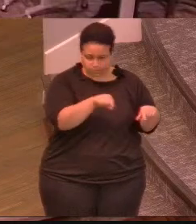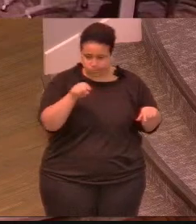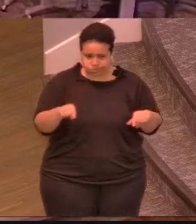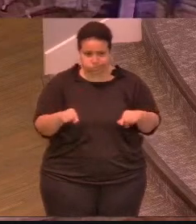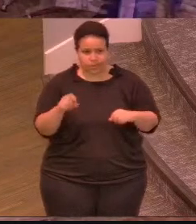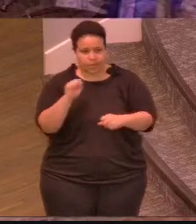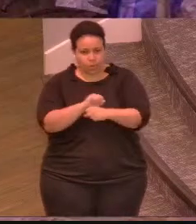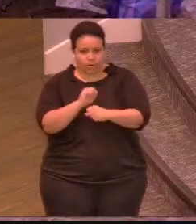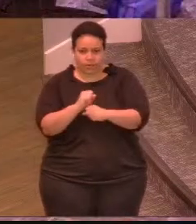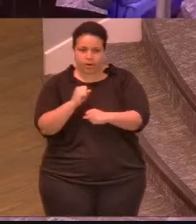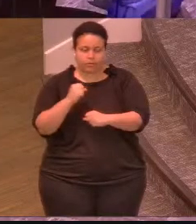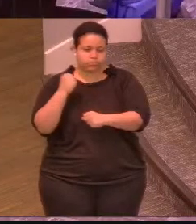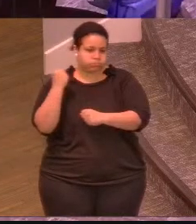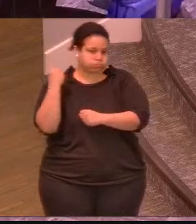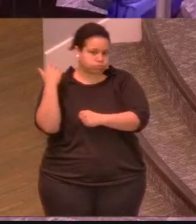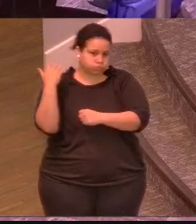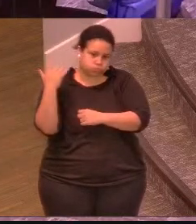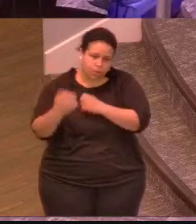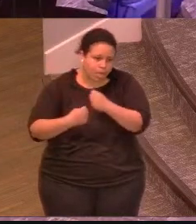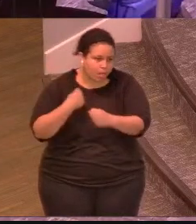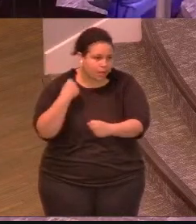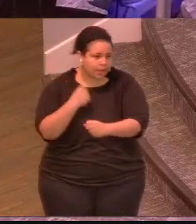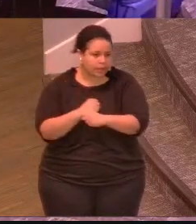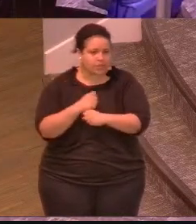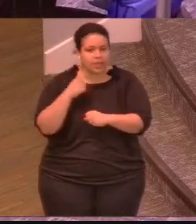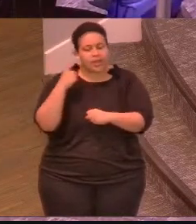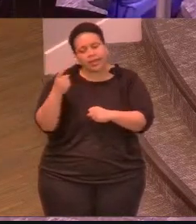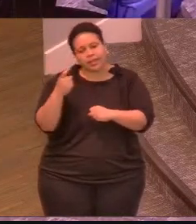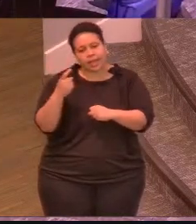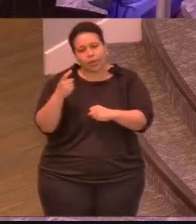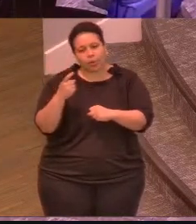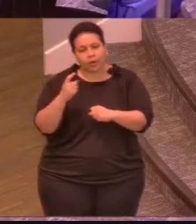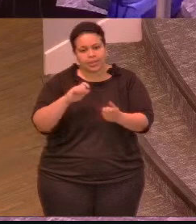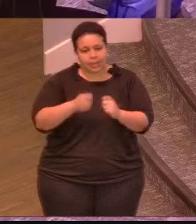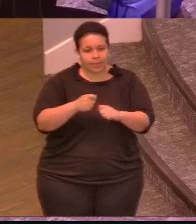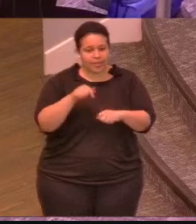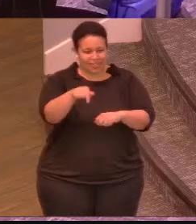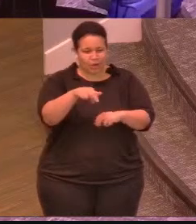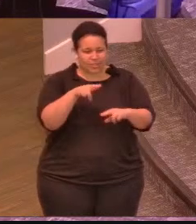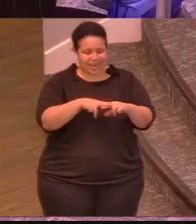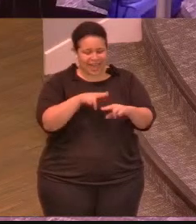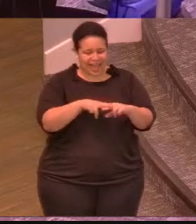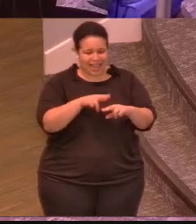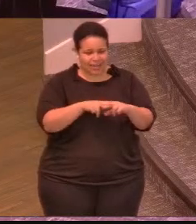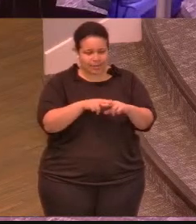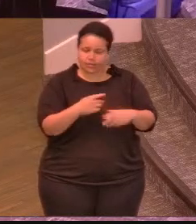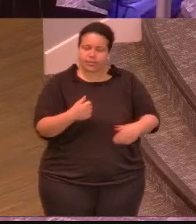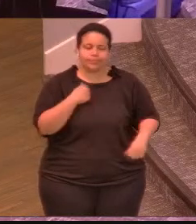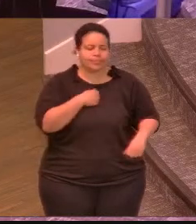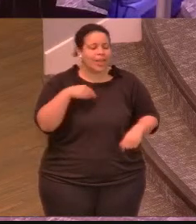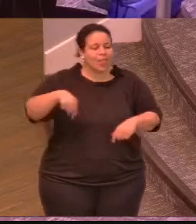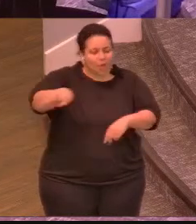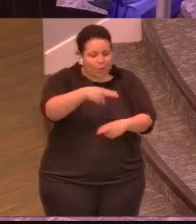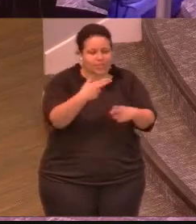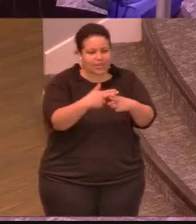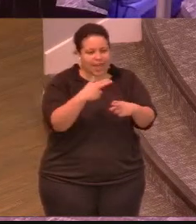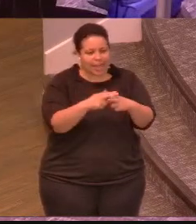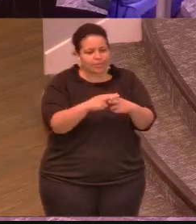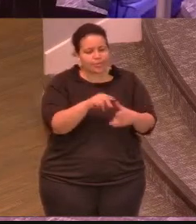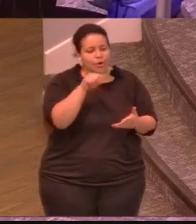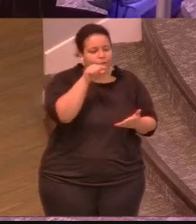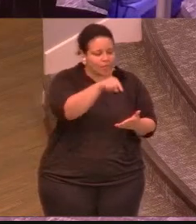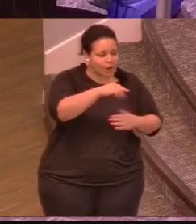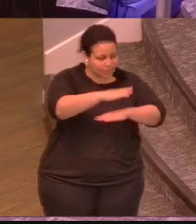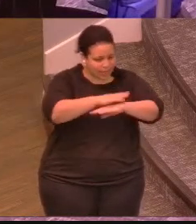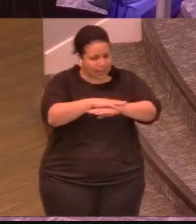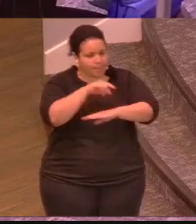accidentally omitted from the personnel list, and those names are at your seats. So I would like to amend the agenda